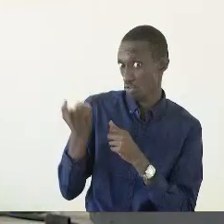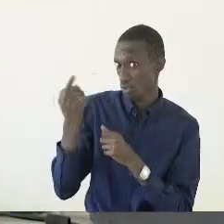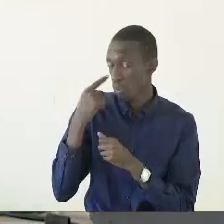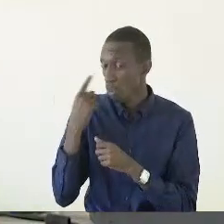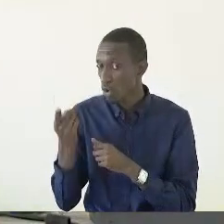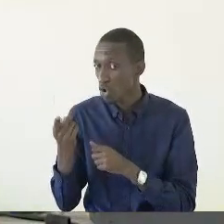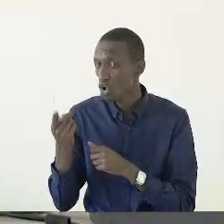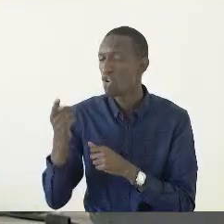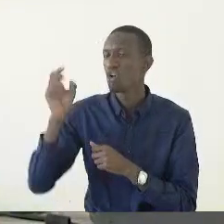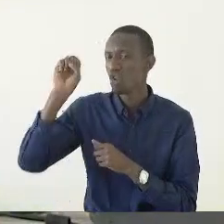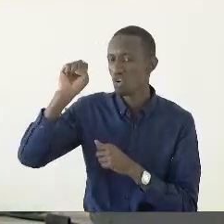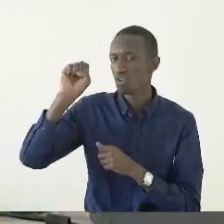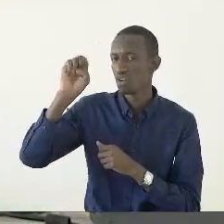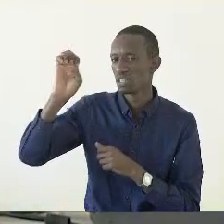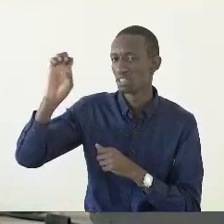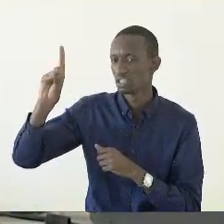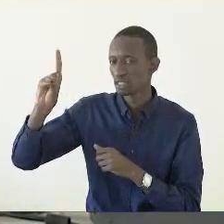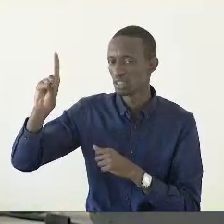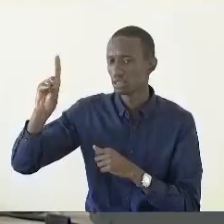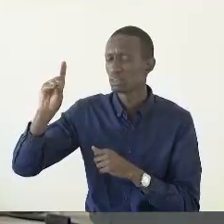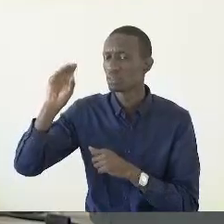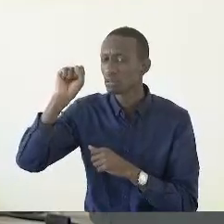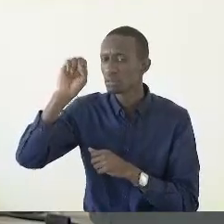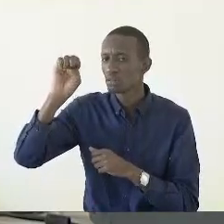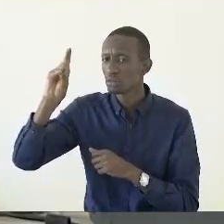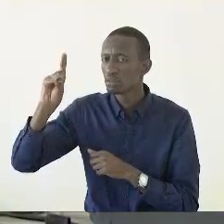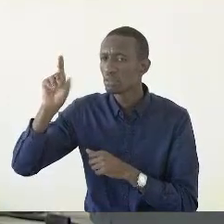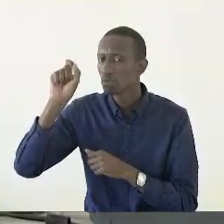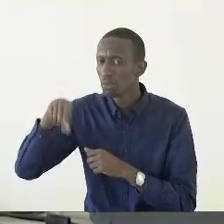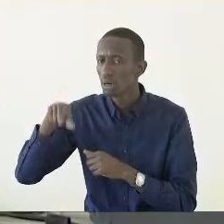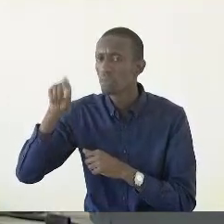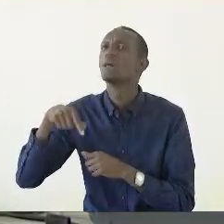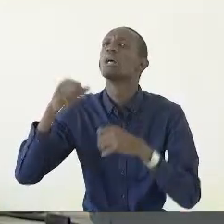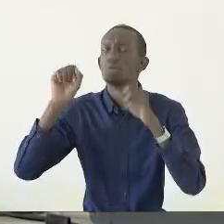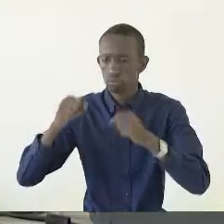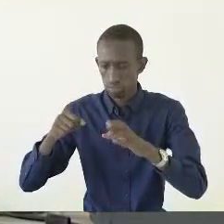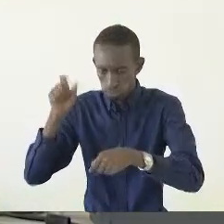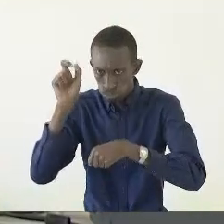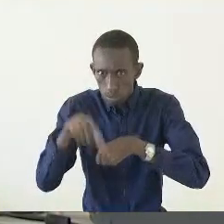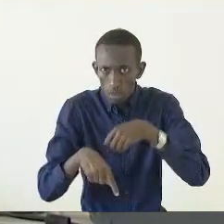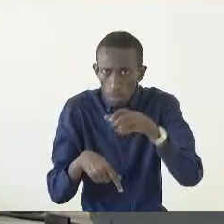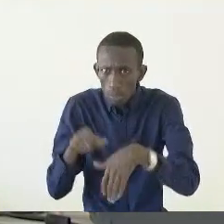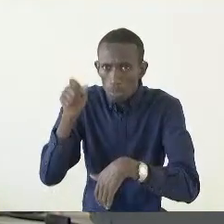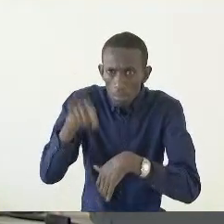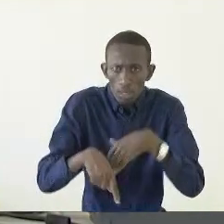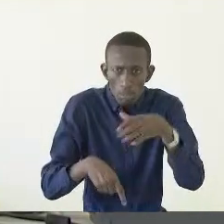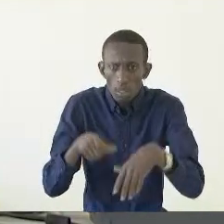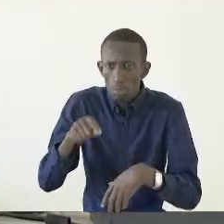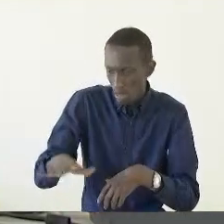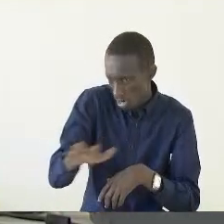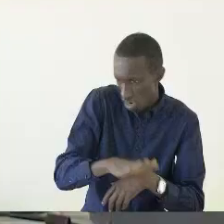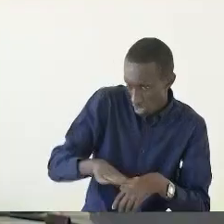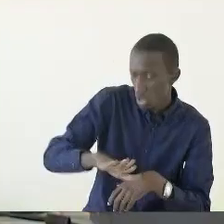to grow them in our environment and get new plants. That's why plants